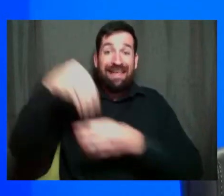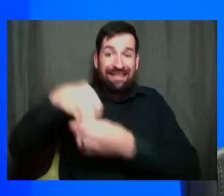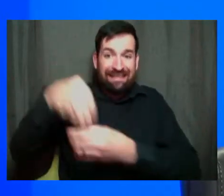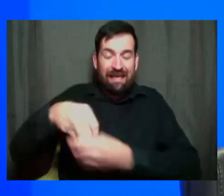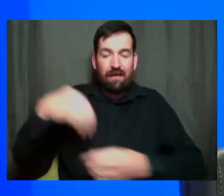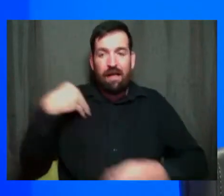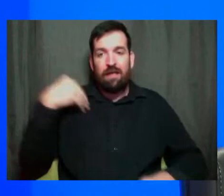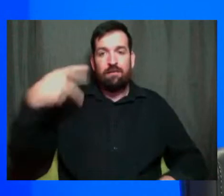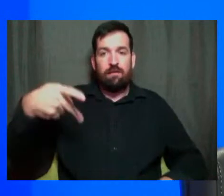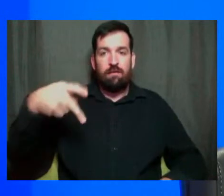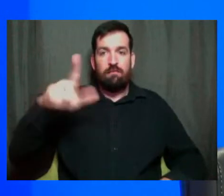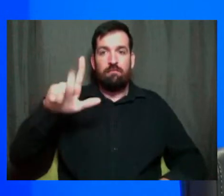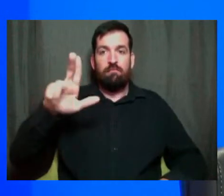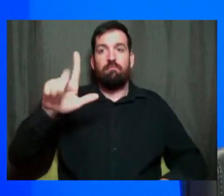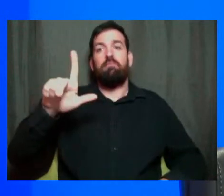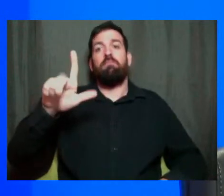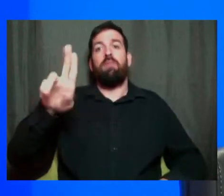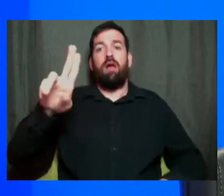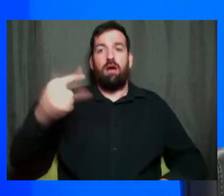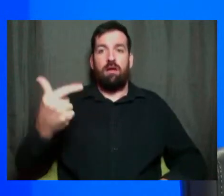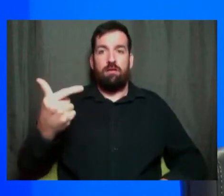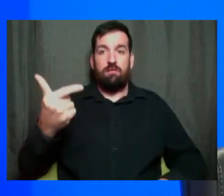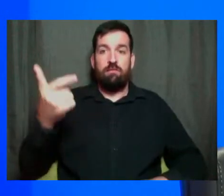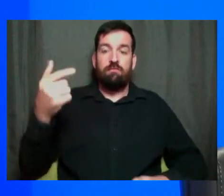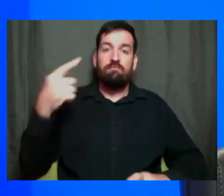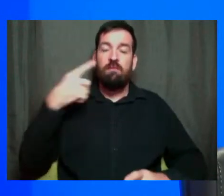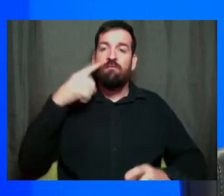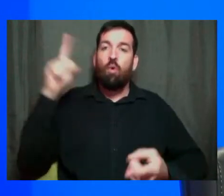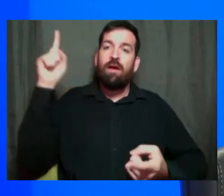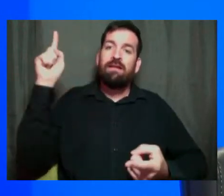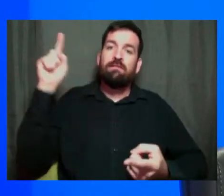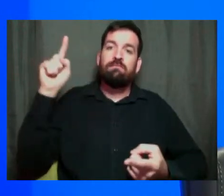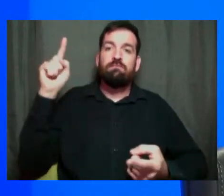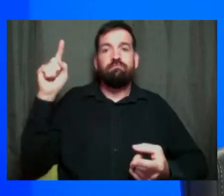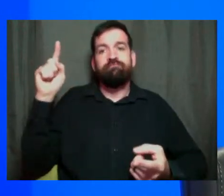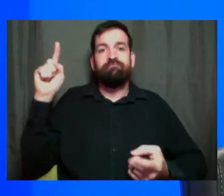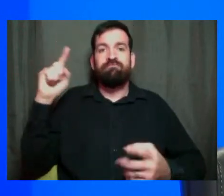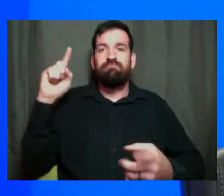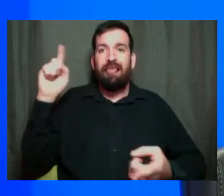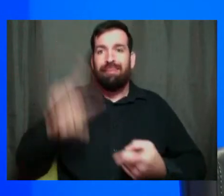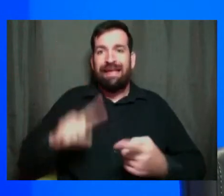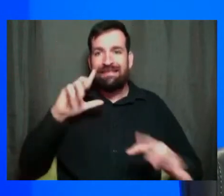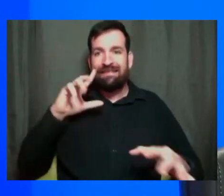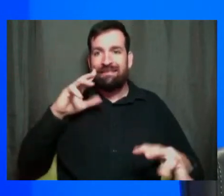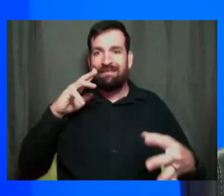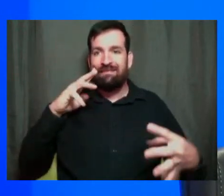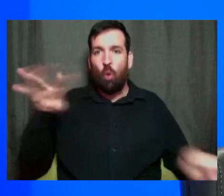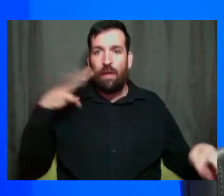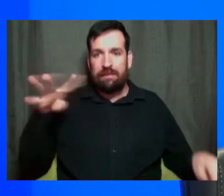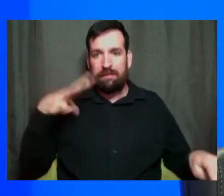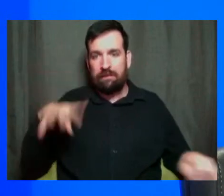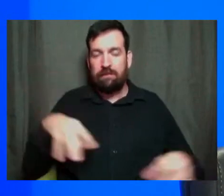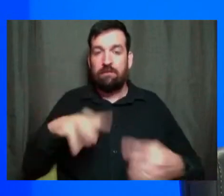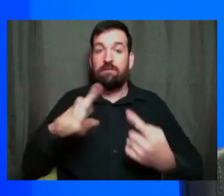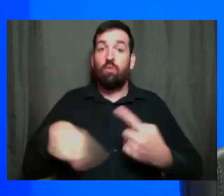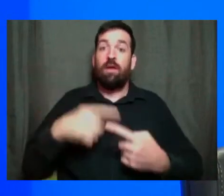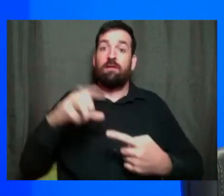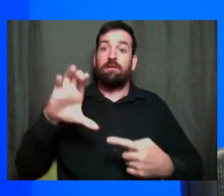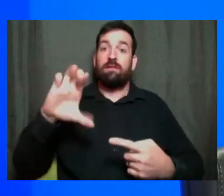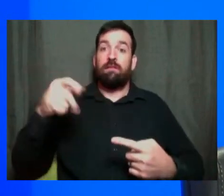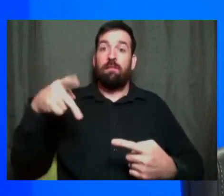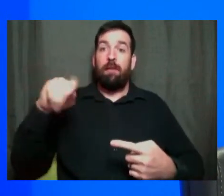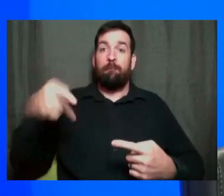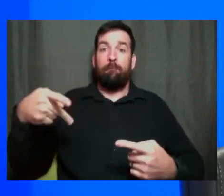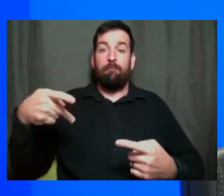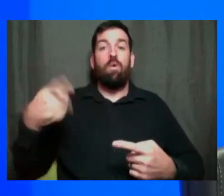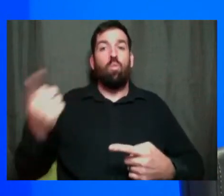and it was actually placed there just to decrease the decibel level of the machine. Whenever they first started coming out with Cpap, one of the complaints